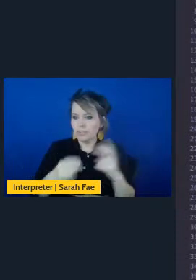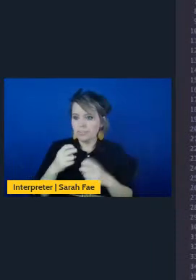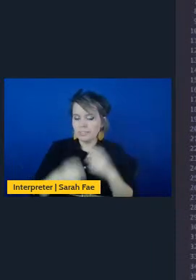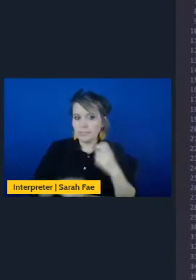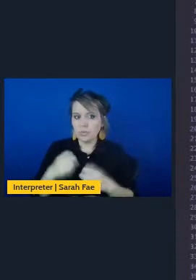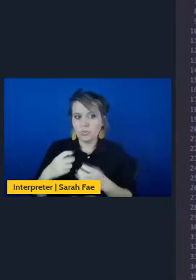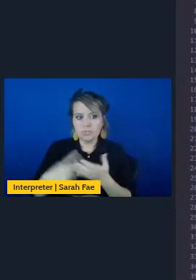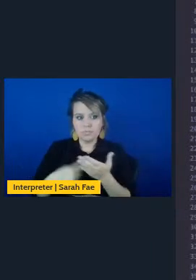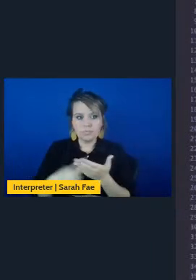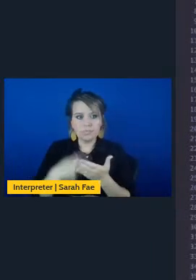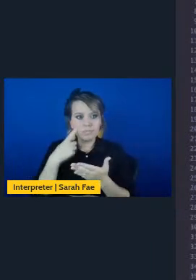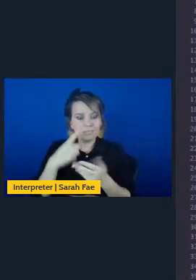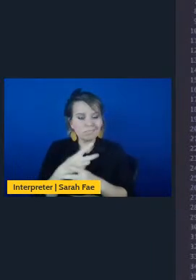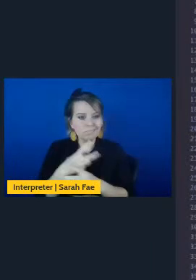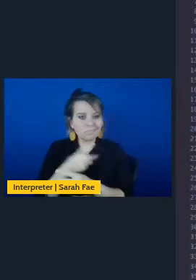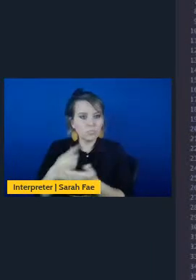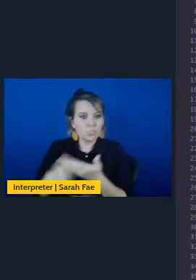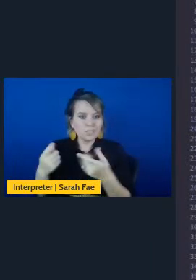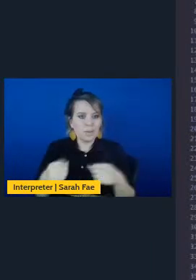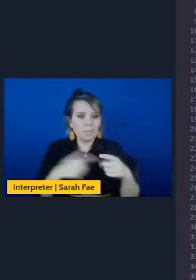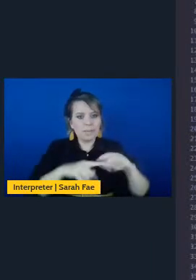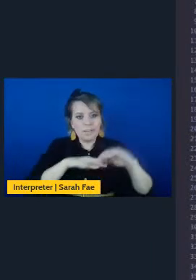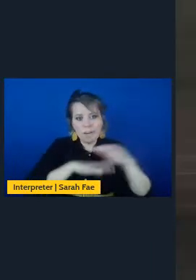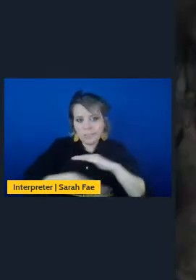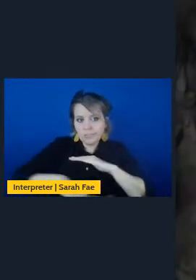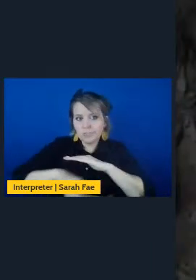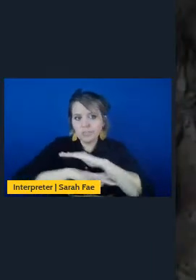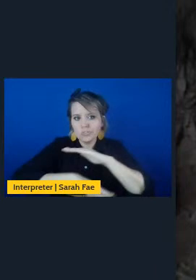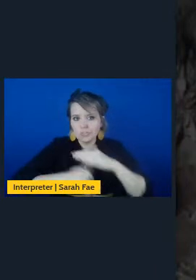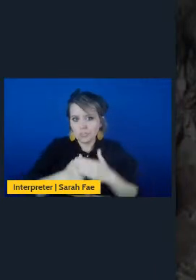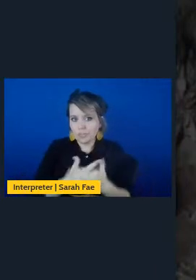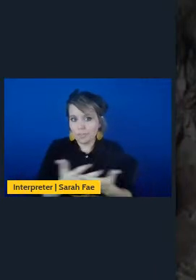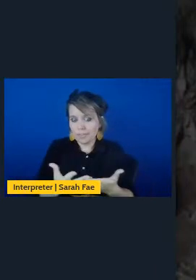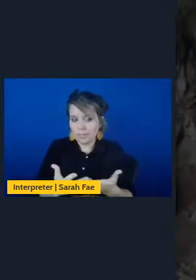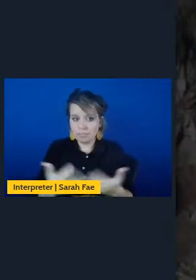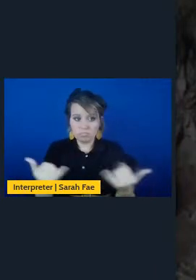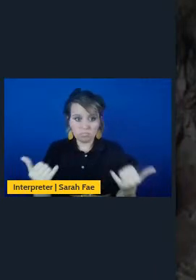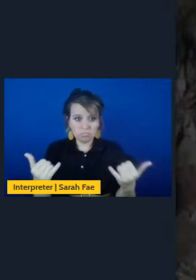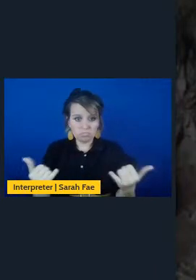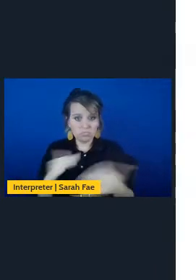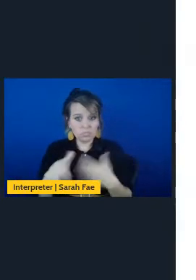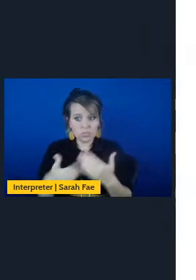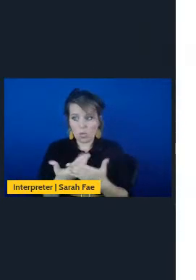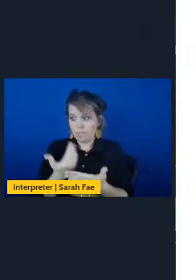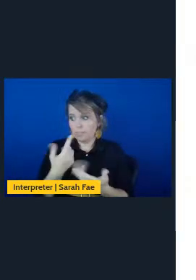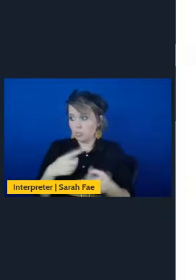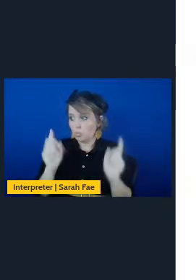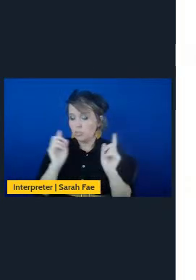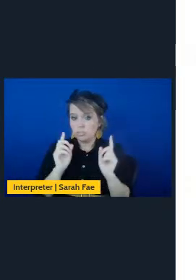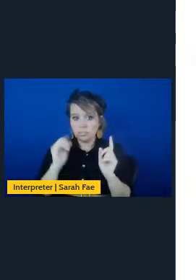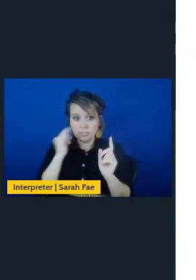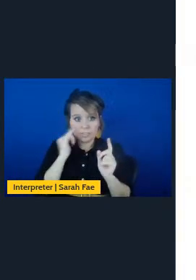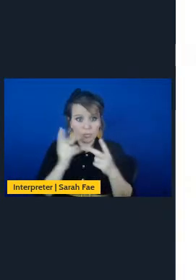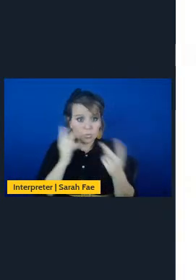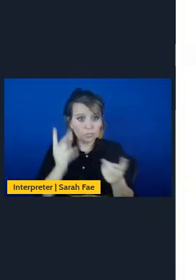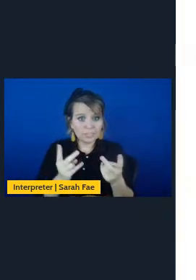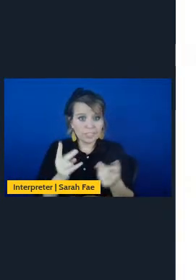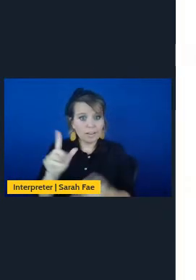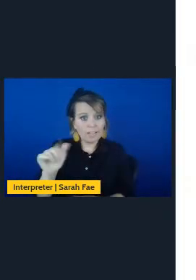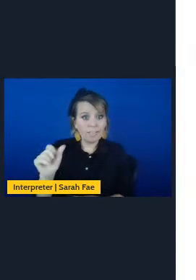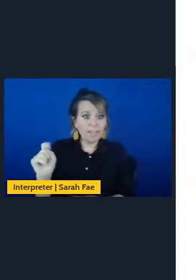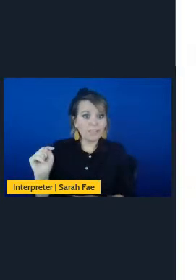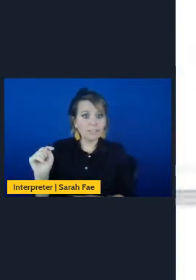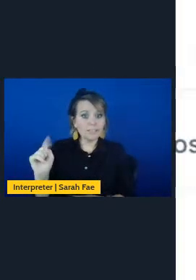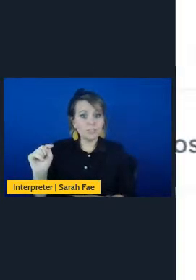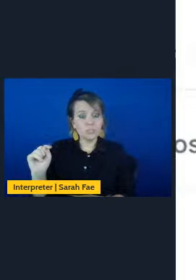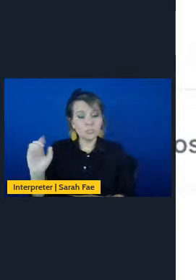to figure out what's happening underneath the hood. And now, all of this works. If you visit last toot in